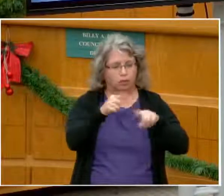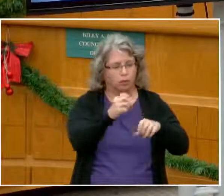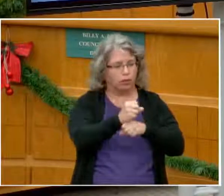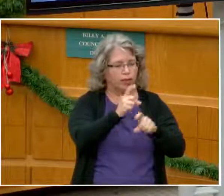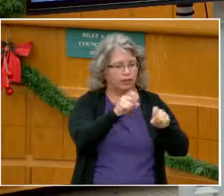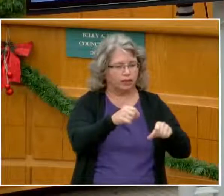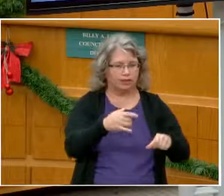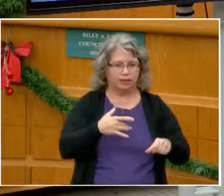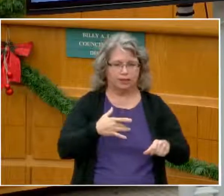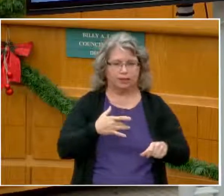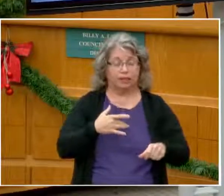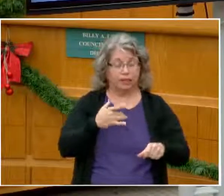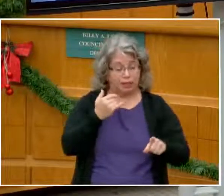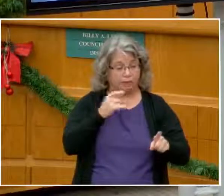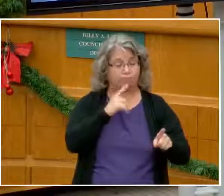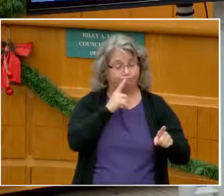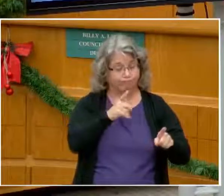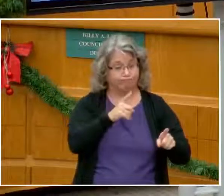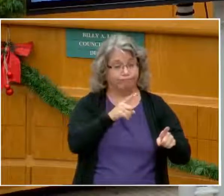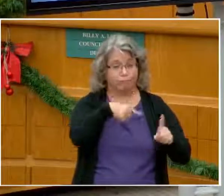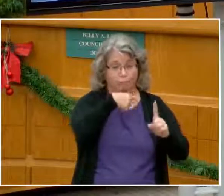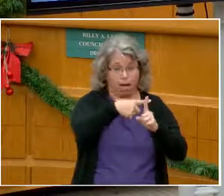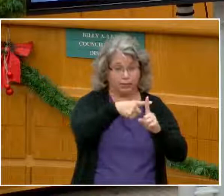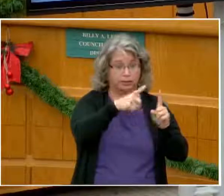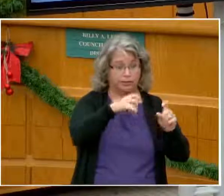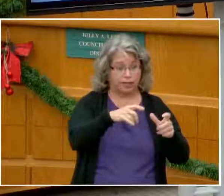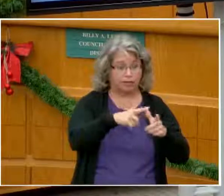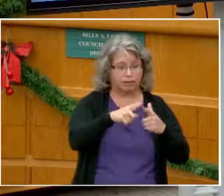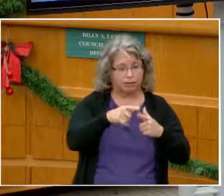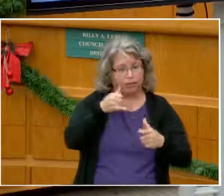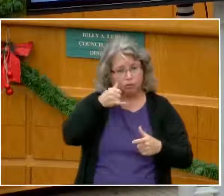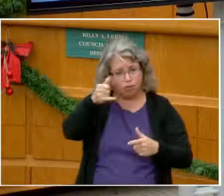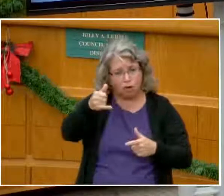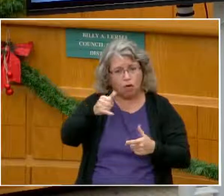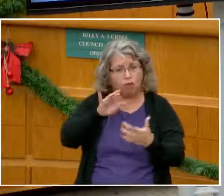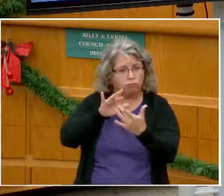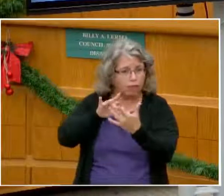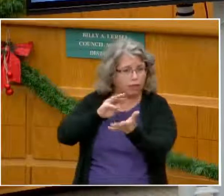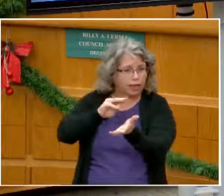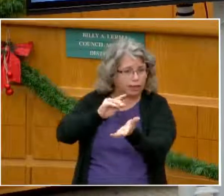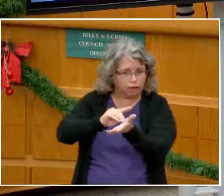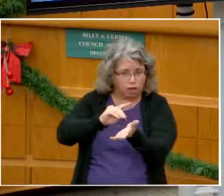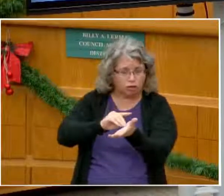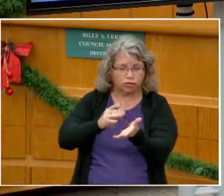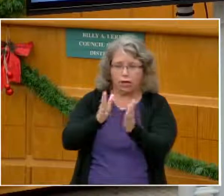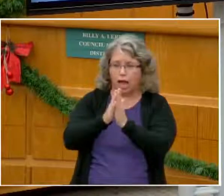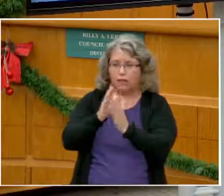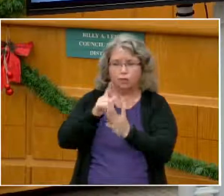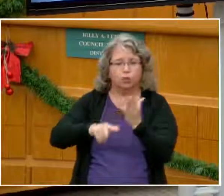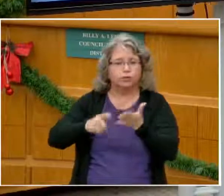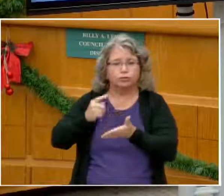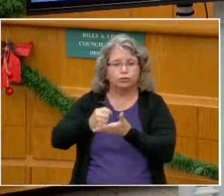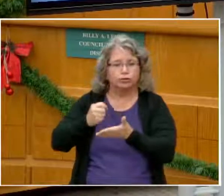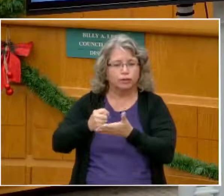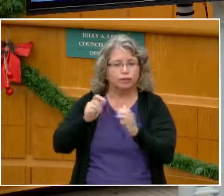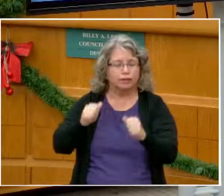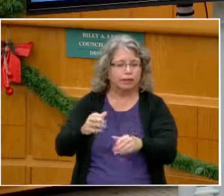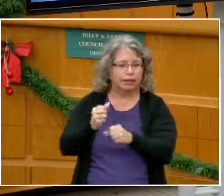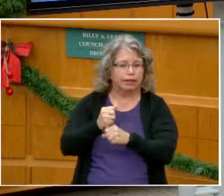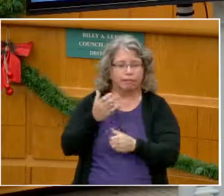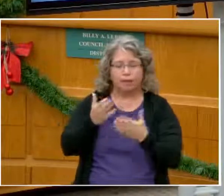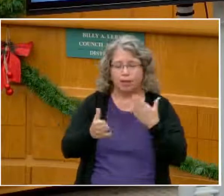ask if there's any sort of treatment that you can get now for combating your COVID sickness. It could be